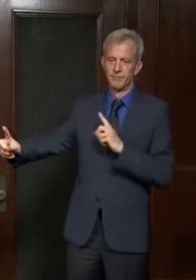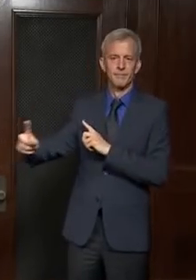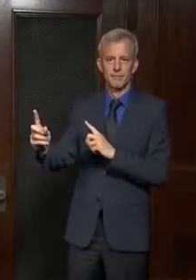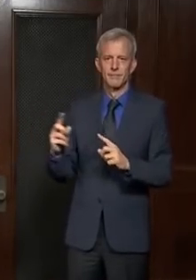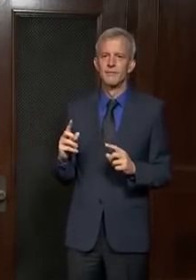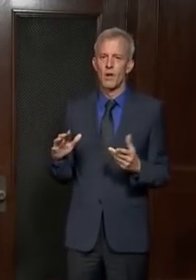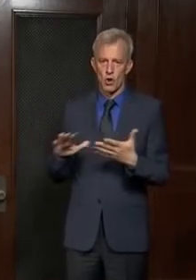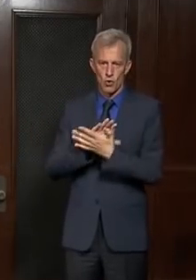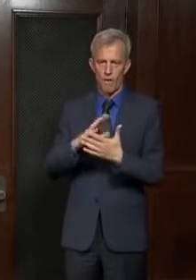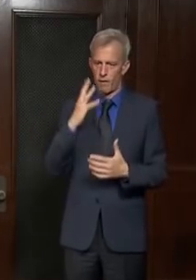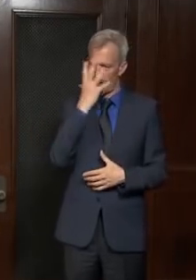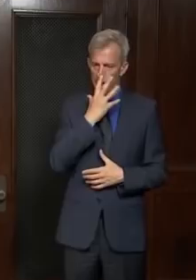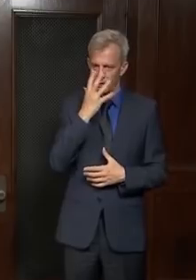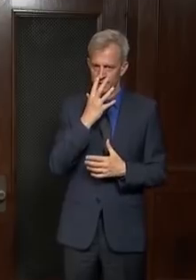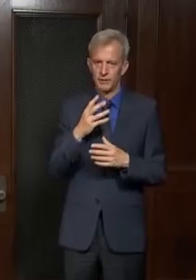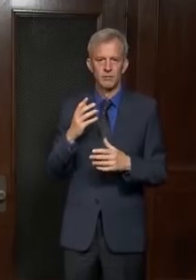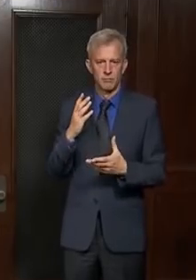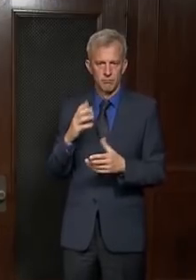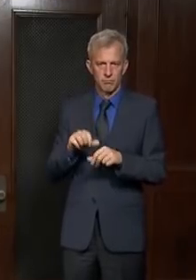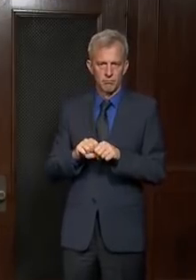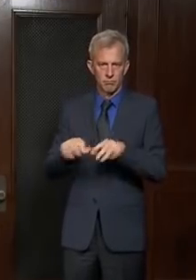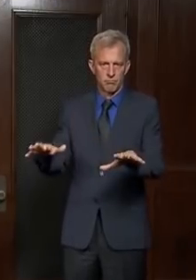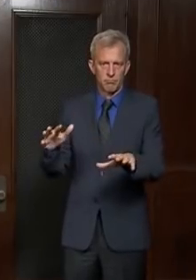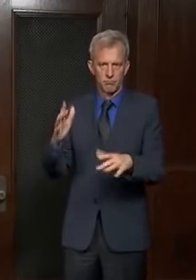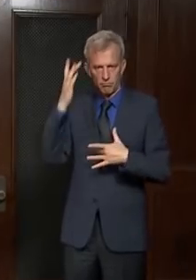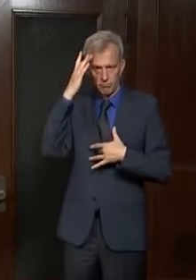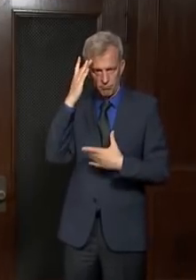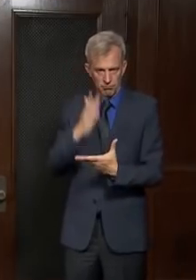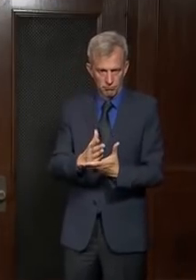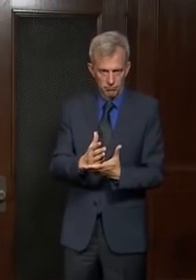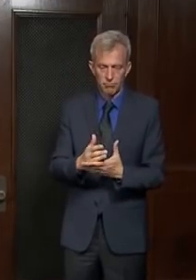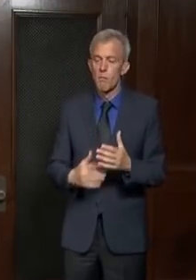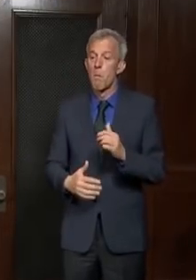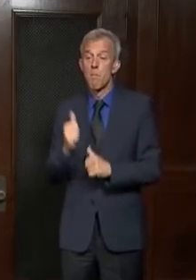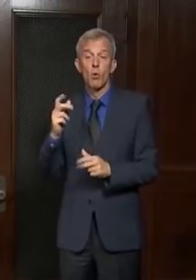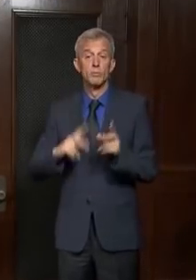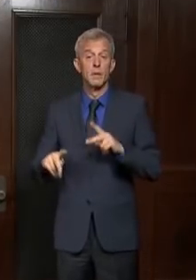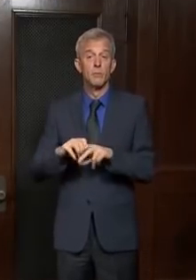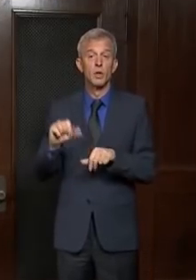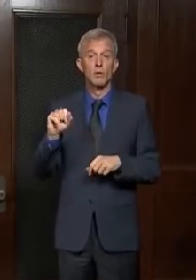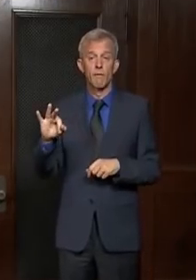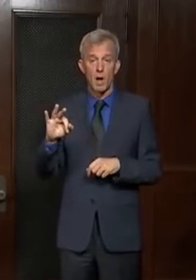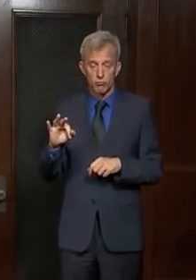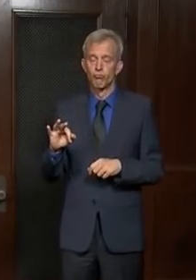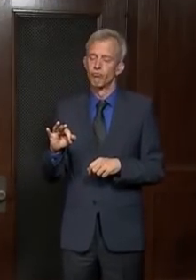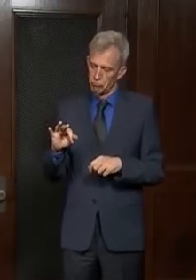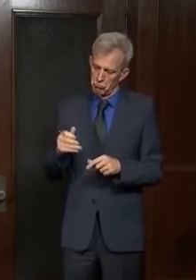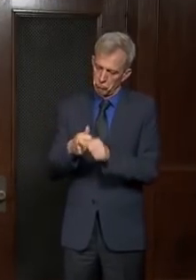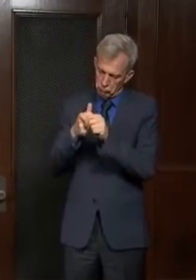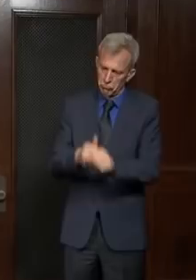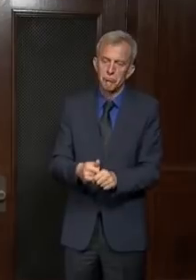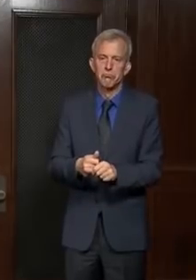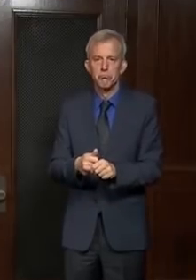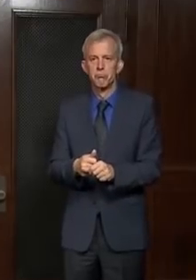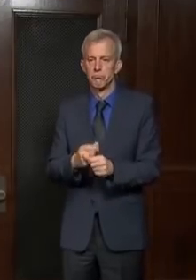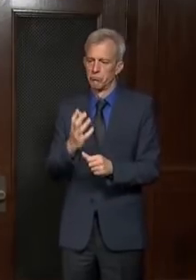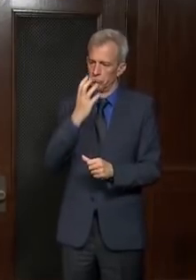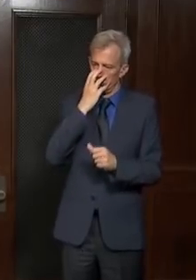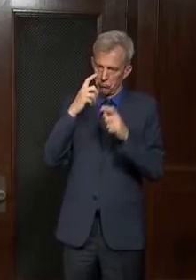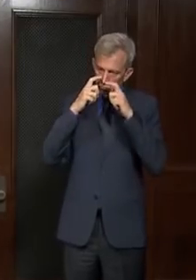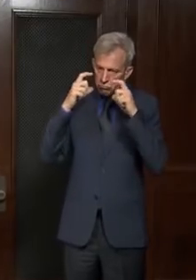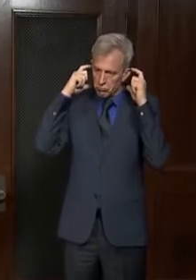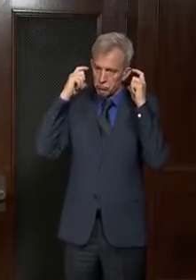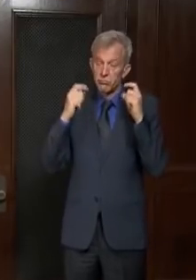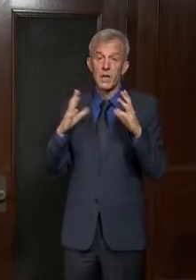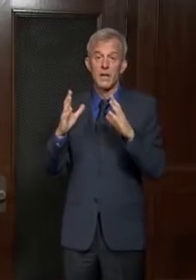cover their faces to stop the spread of the virus. And most San Franciscans obeyed the order to cover up and stay apart. And as a result, the city saw a